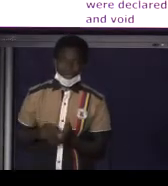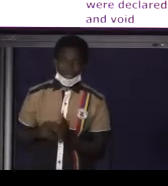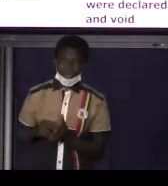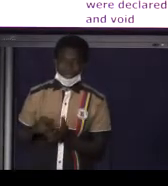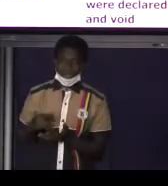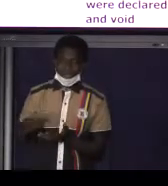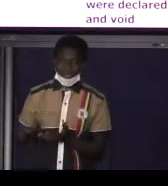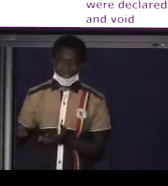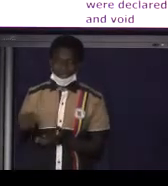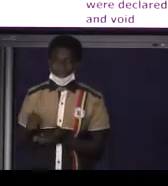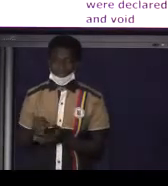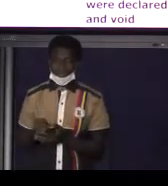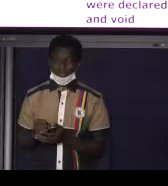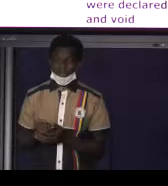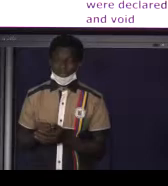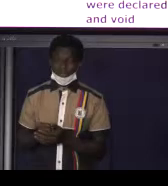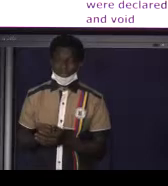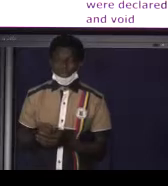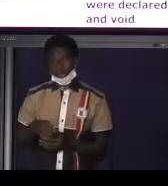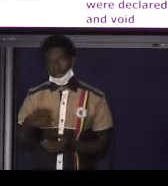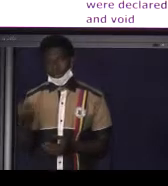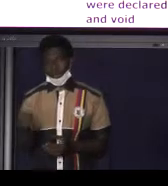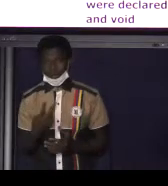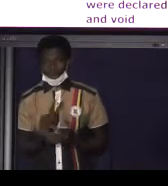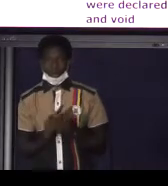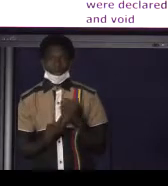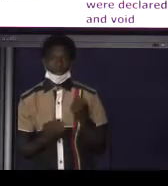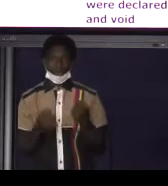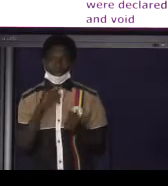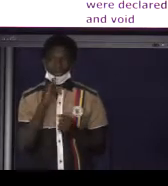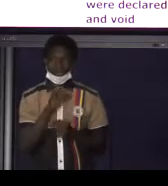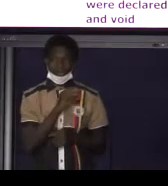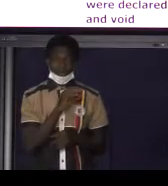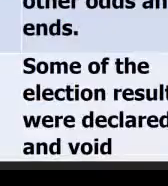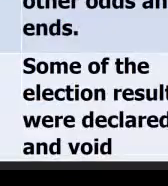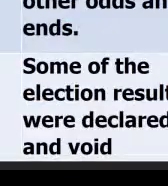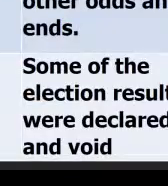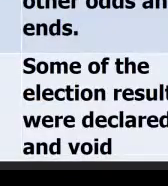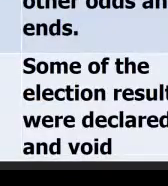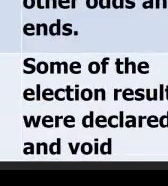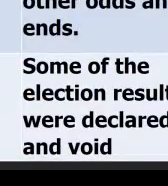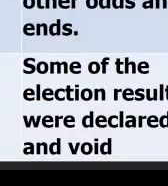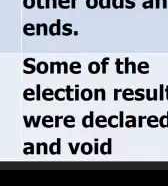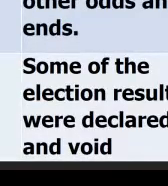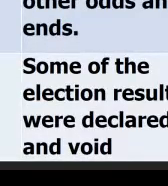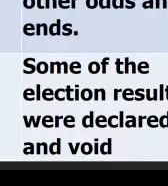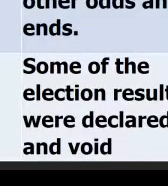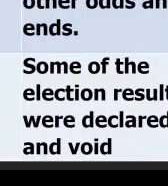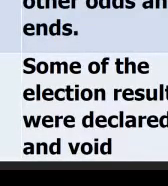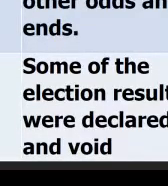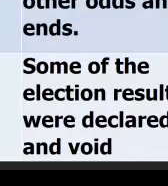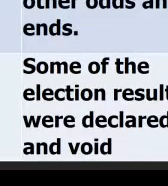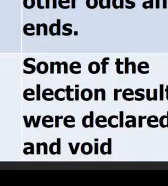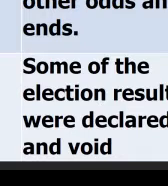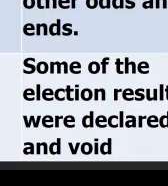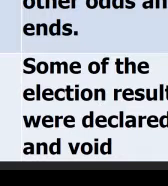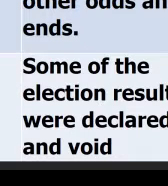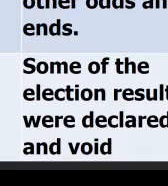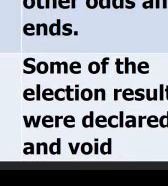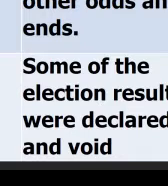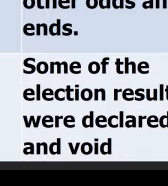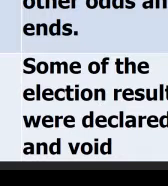Another example of doubles is odds and ends. ODDS and ENDS, odds